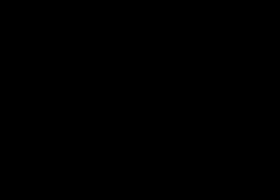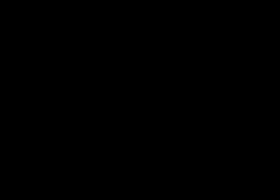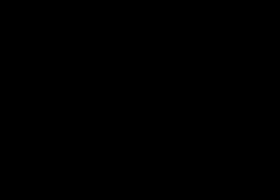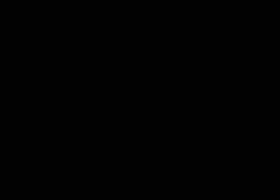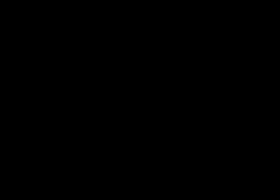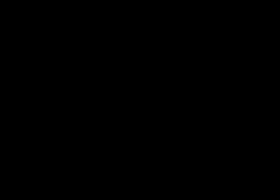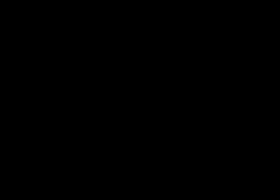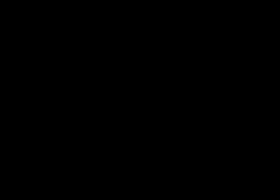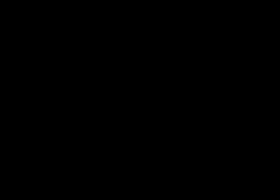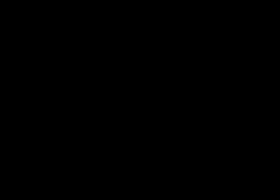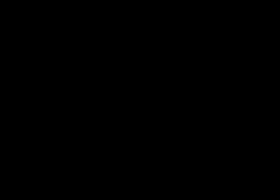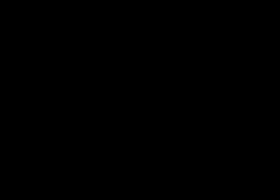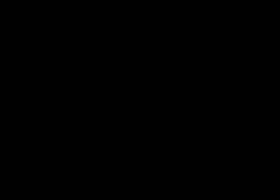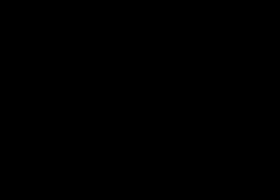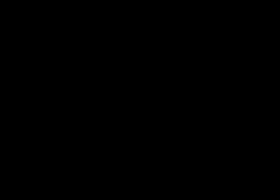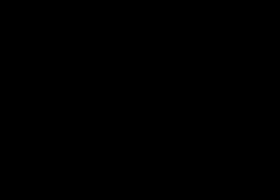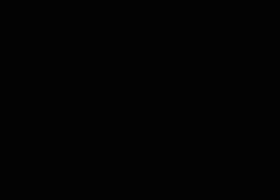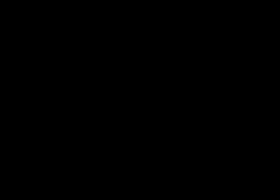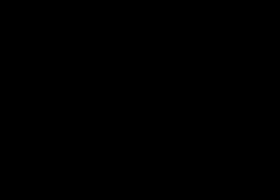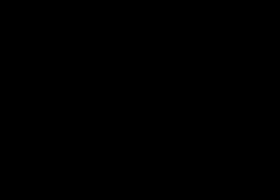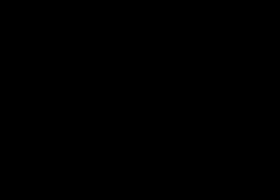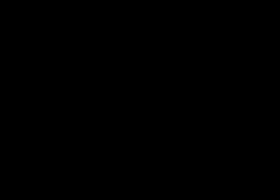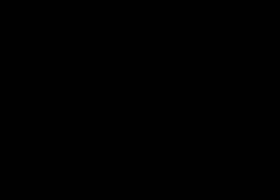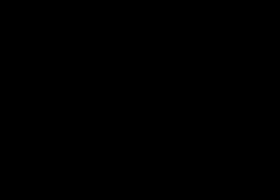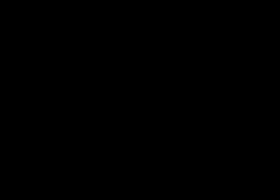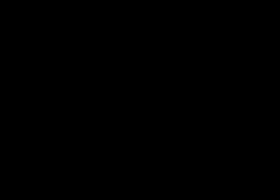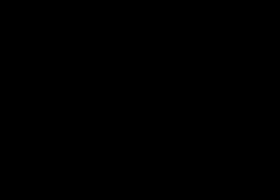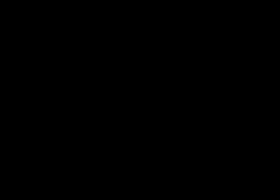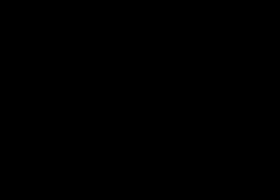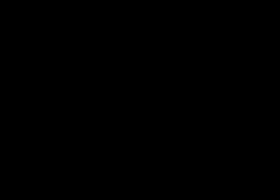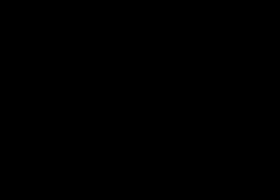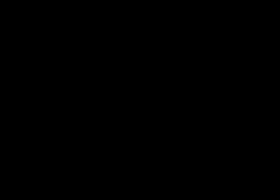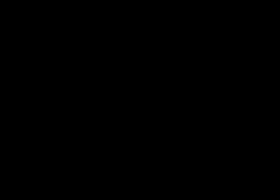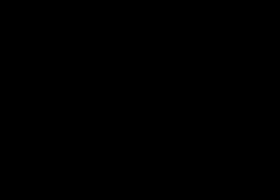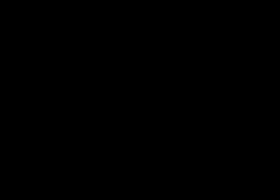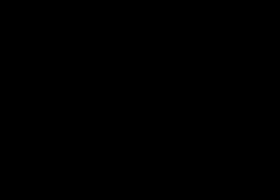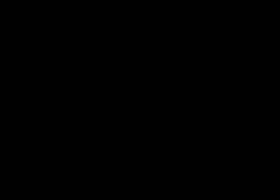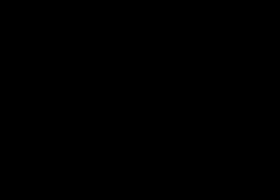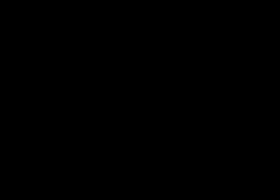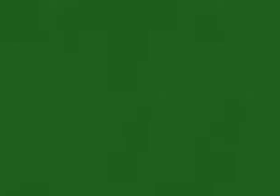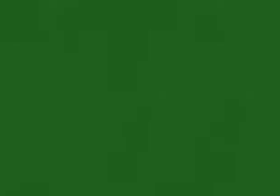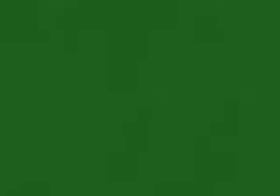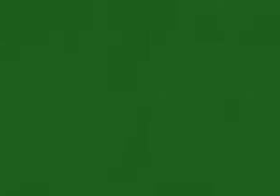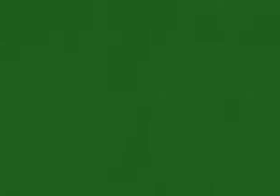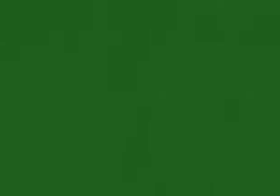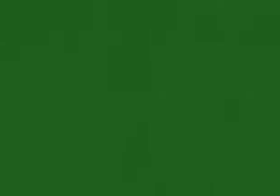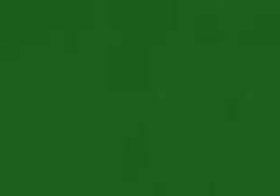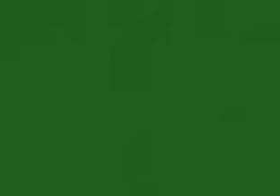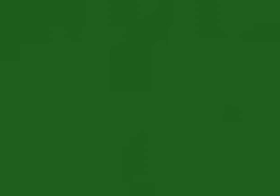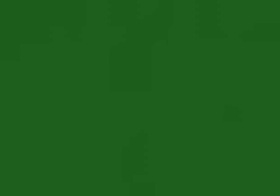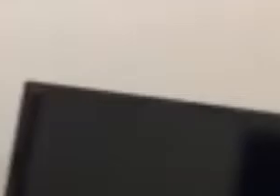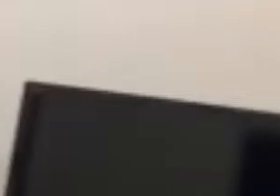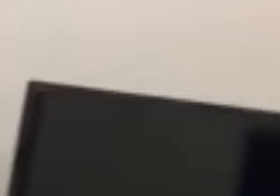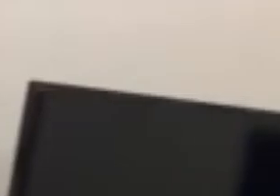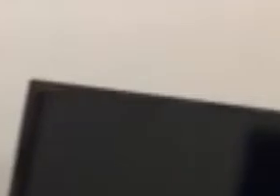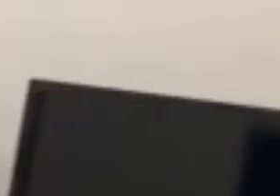or Xbox. Overall, this system provides a fun and engaging option for physical activity. The Adapted